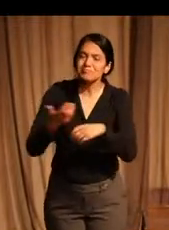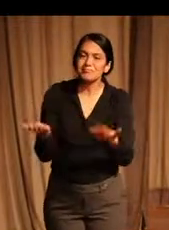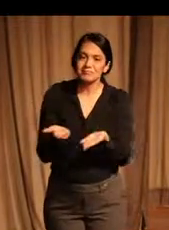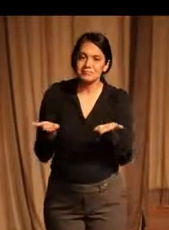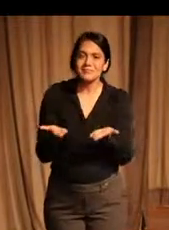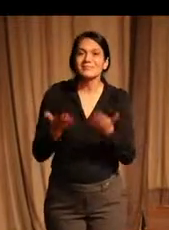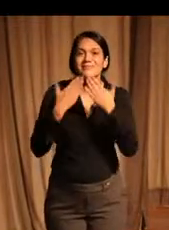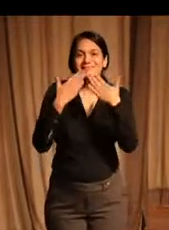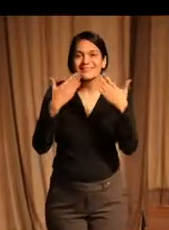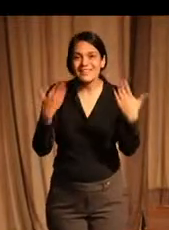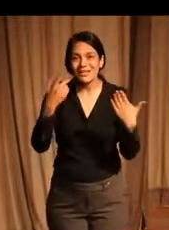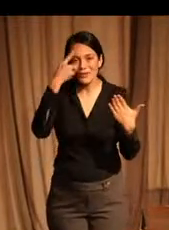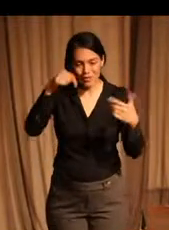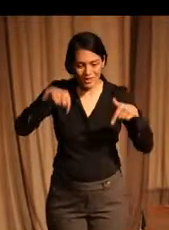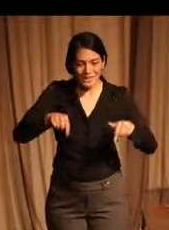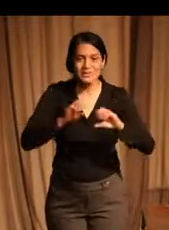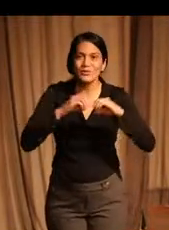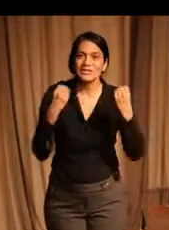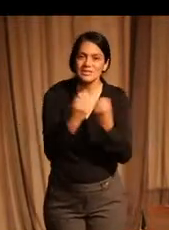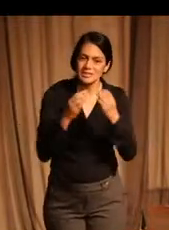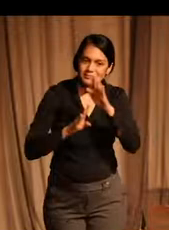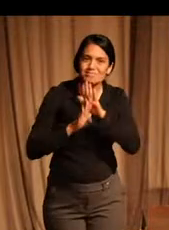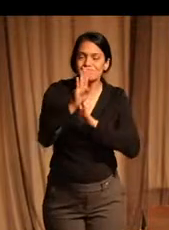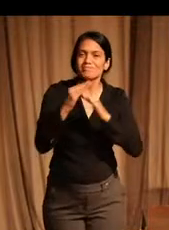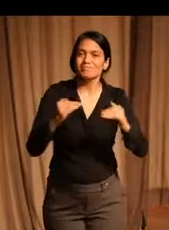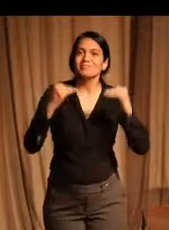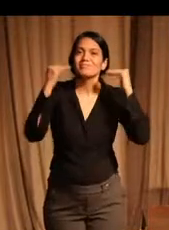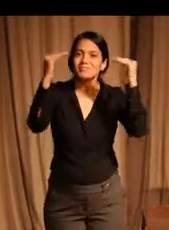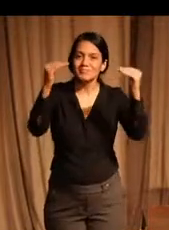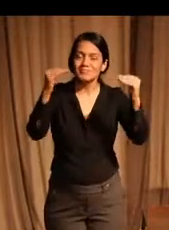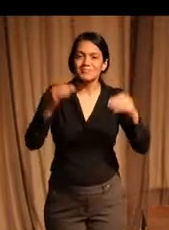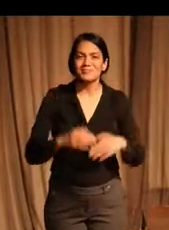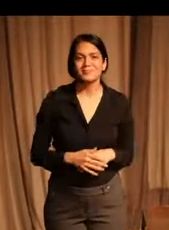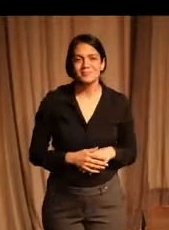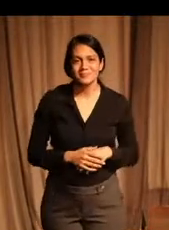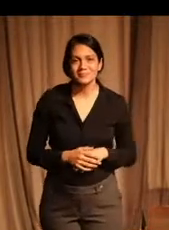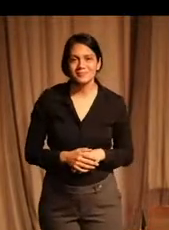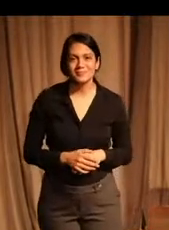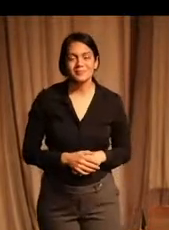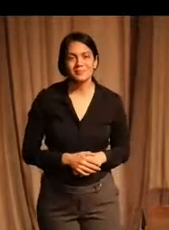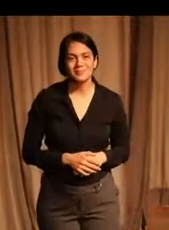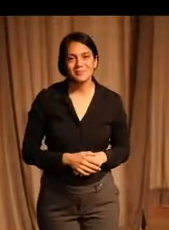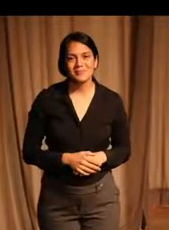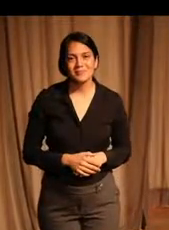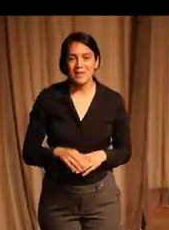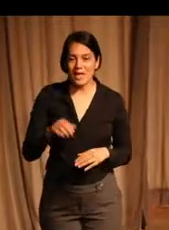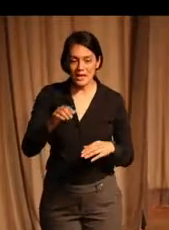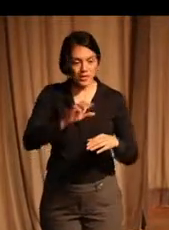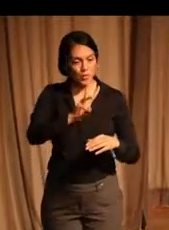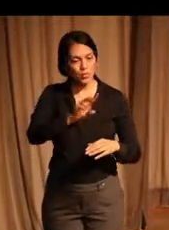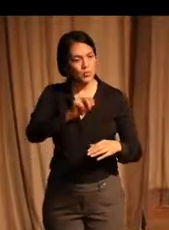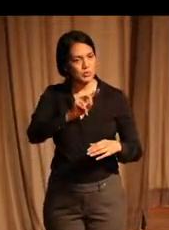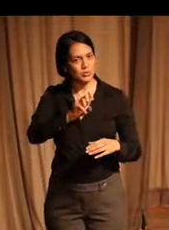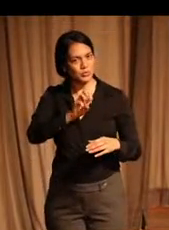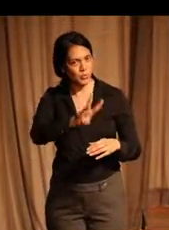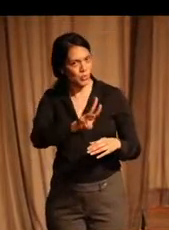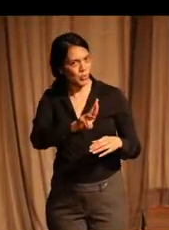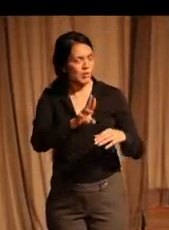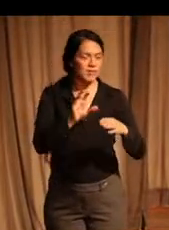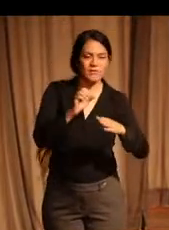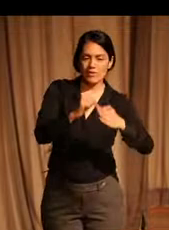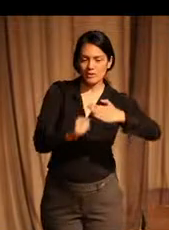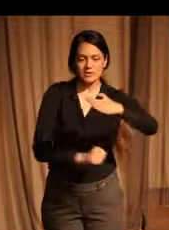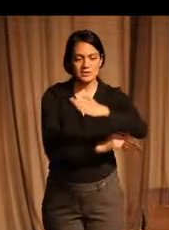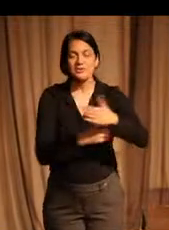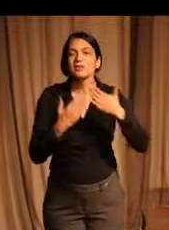take the organization to new heights. We also have to give a special thanks to Wincote Foundation for once again supporting